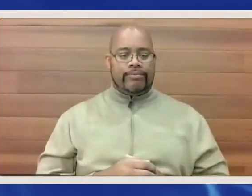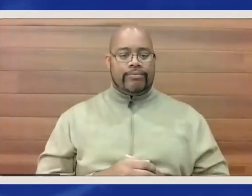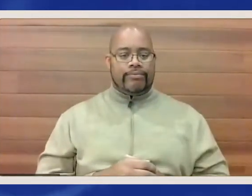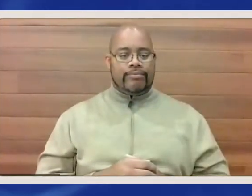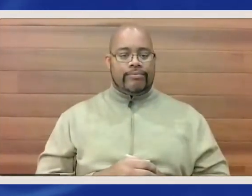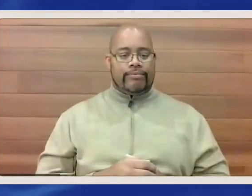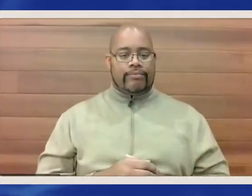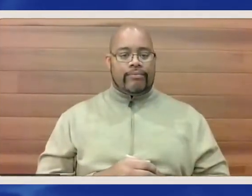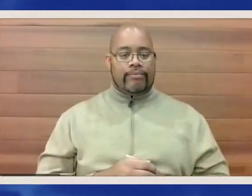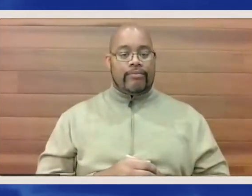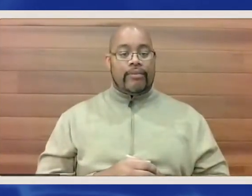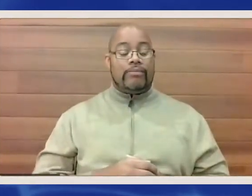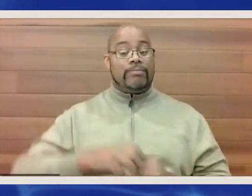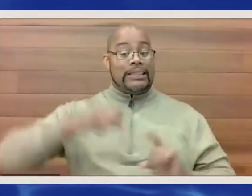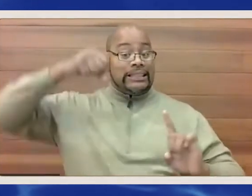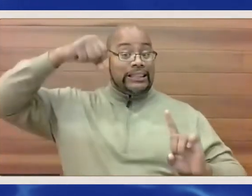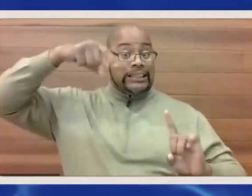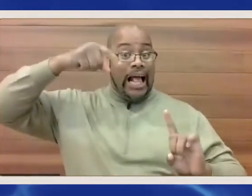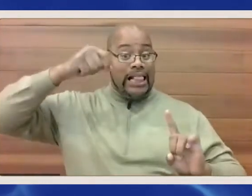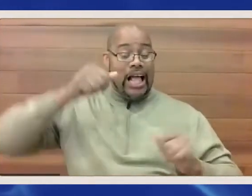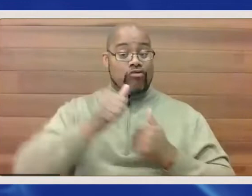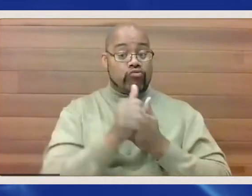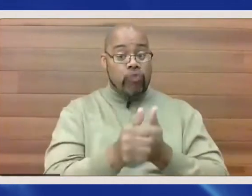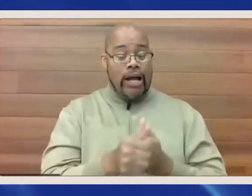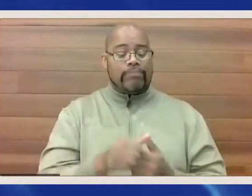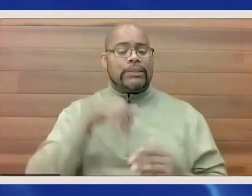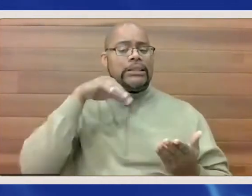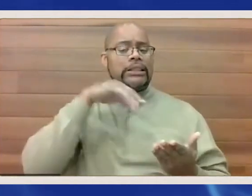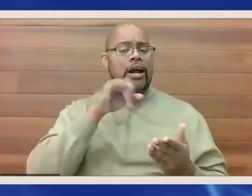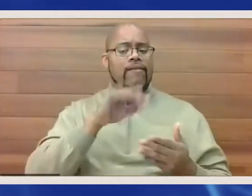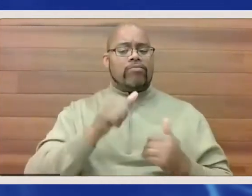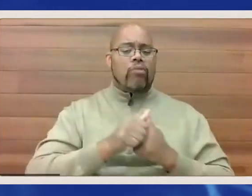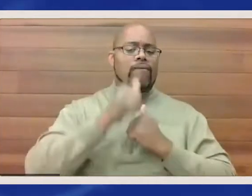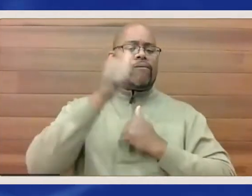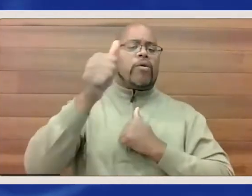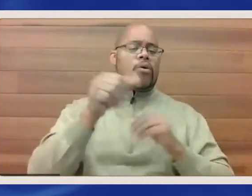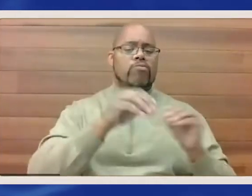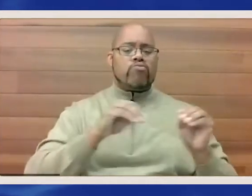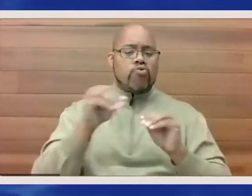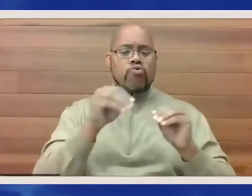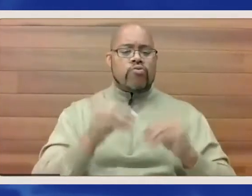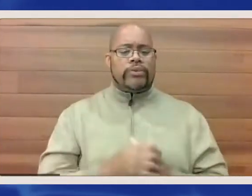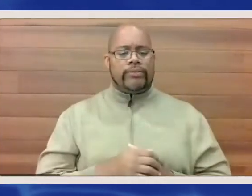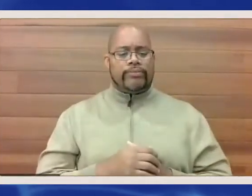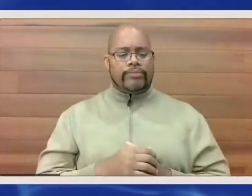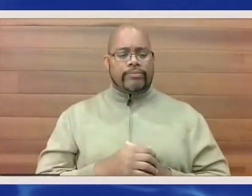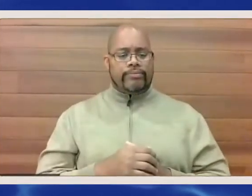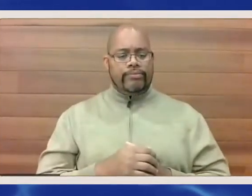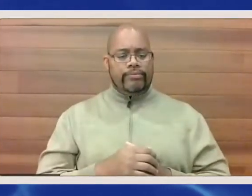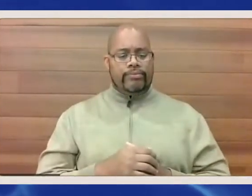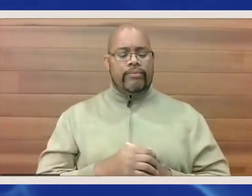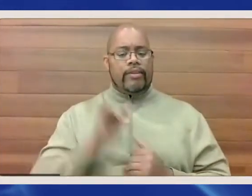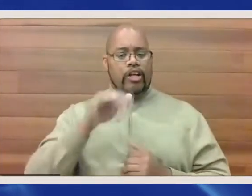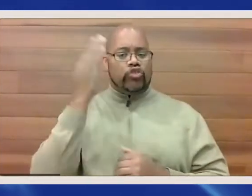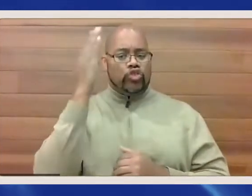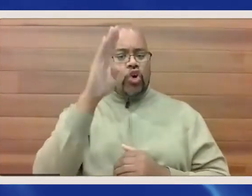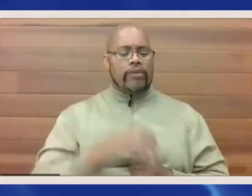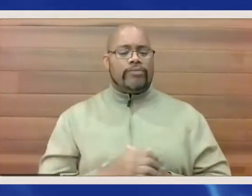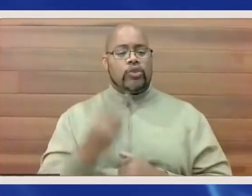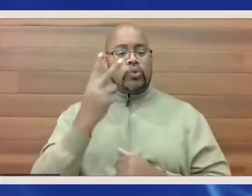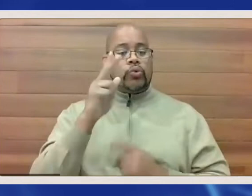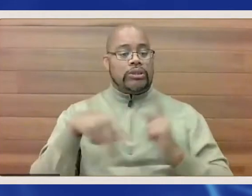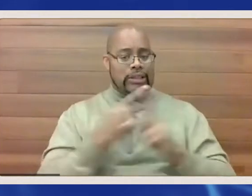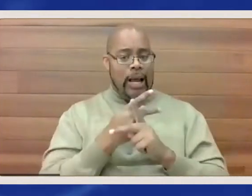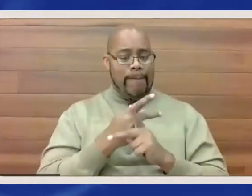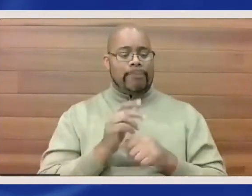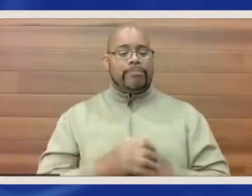Now, satellite tracking is the study of the long range and broad scale movements of the sharks. There's 2 main